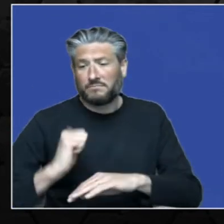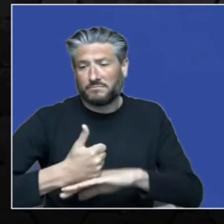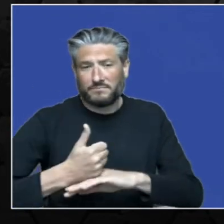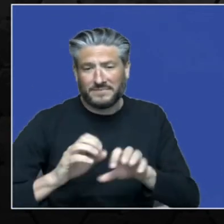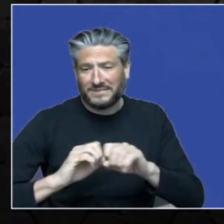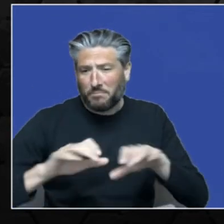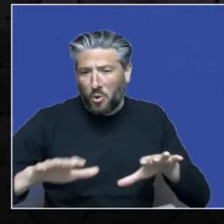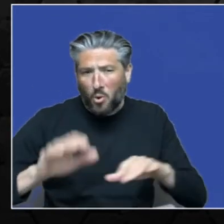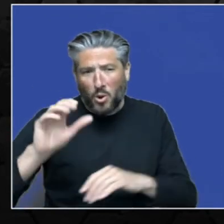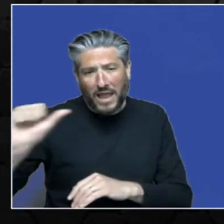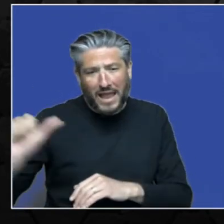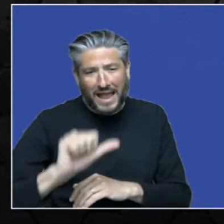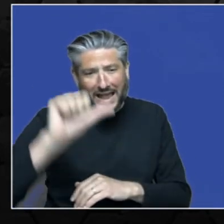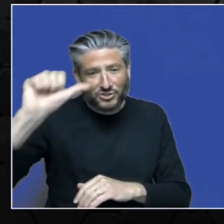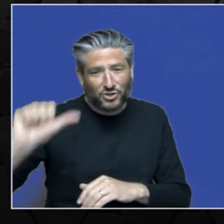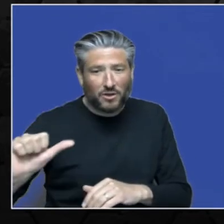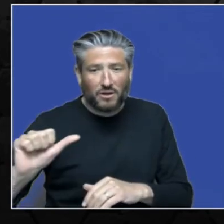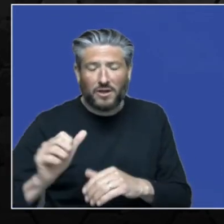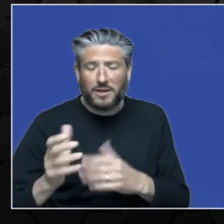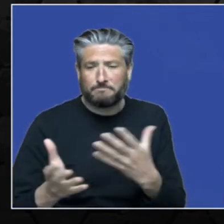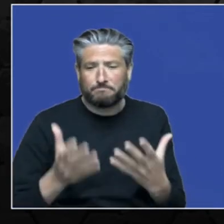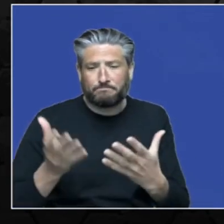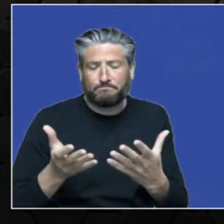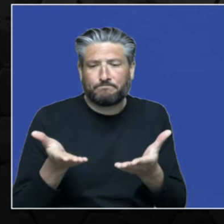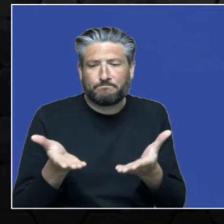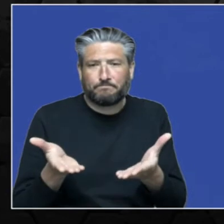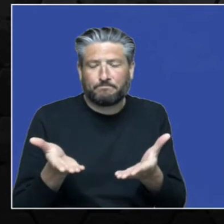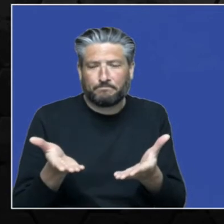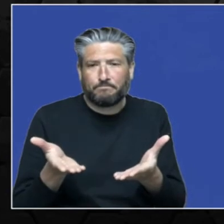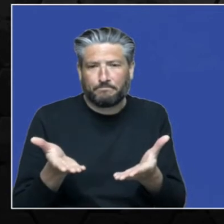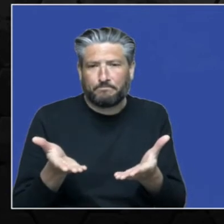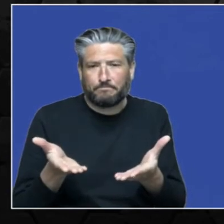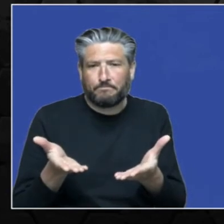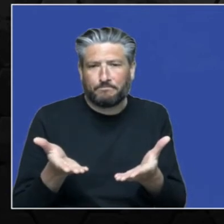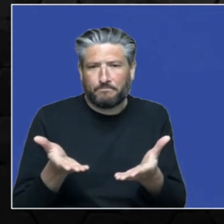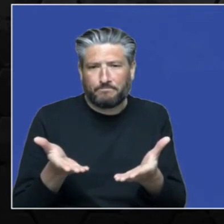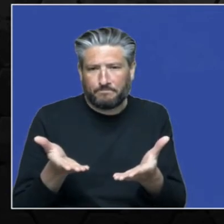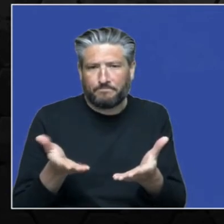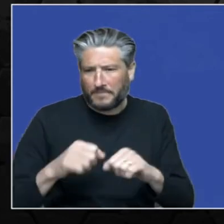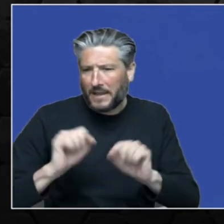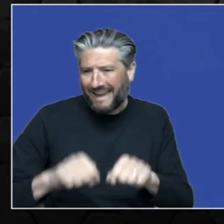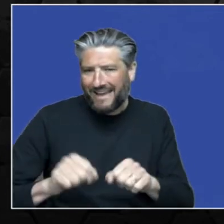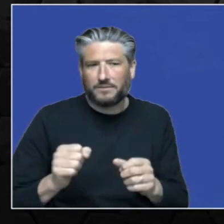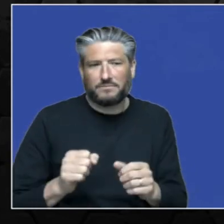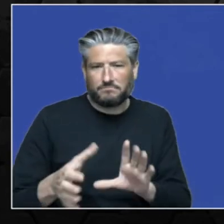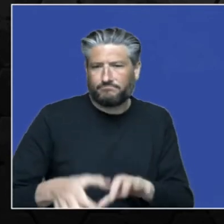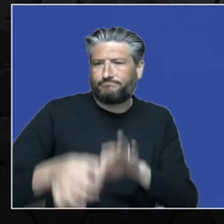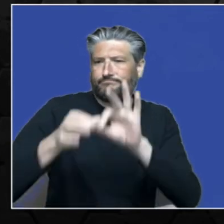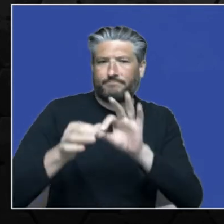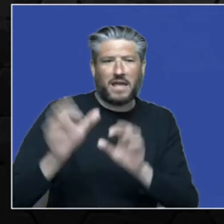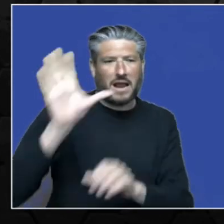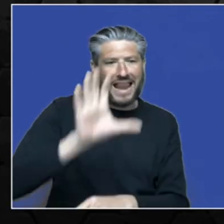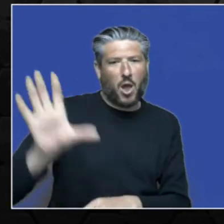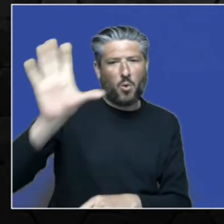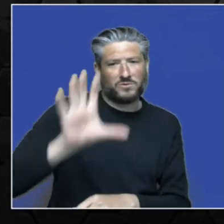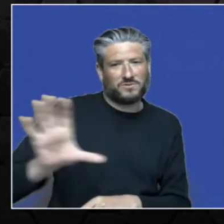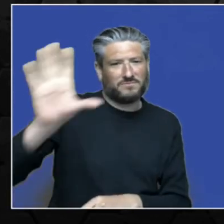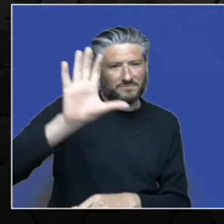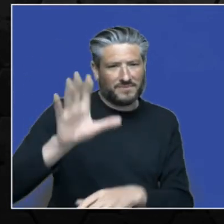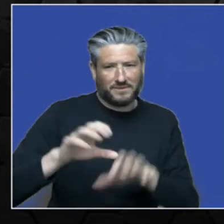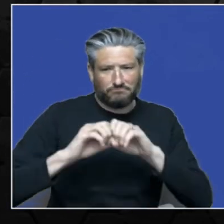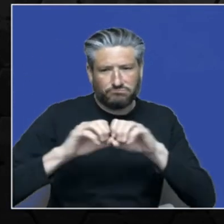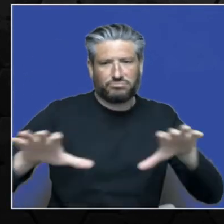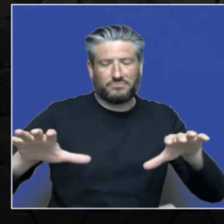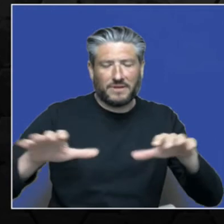and to get methods on Azure Cloud when you're deploying on it. So put